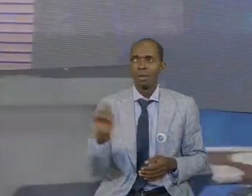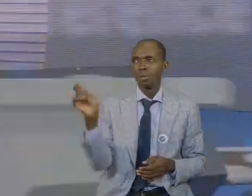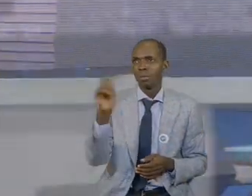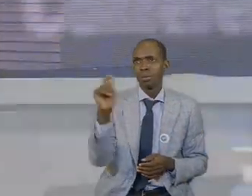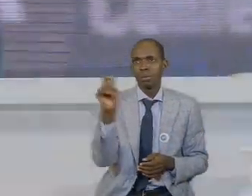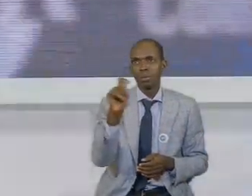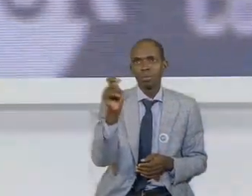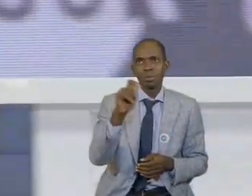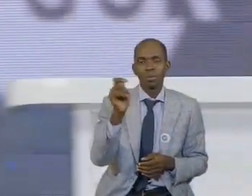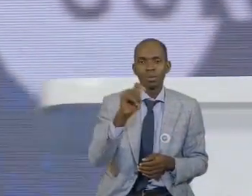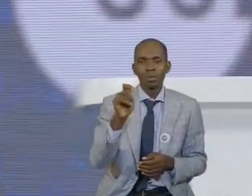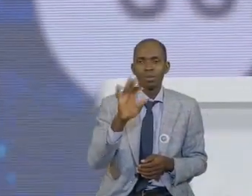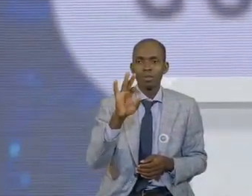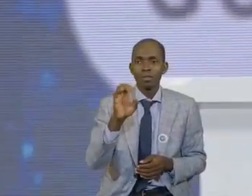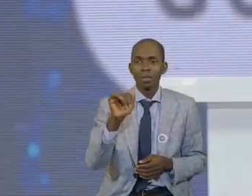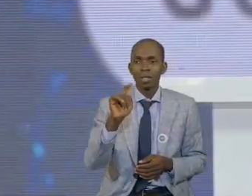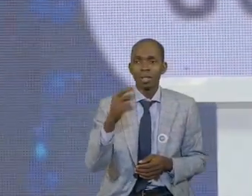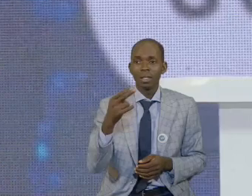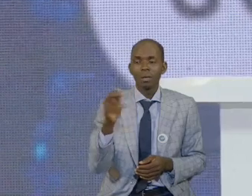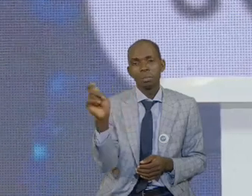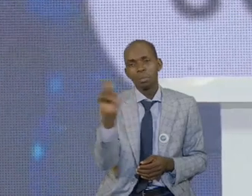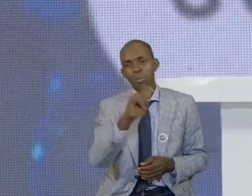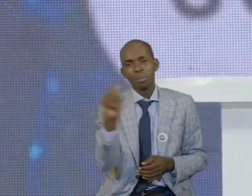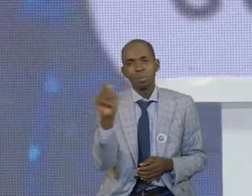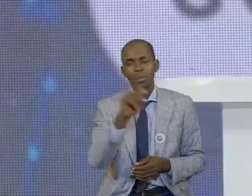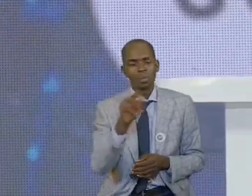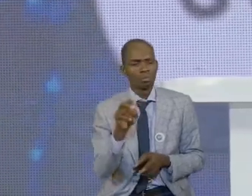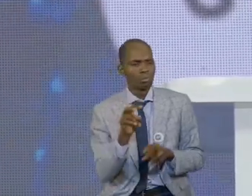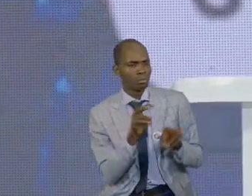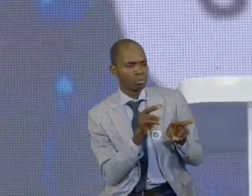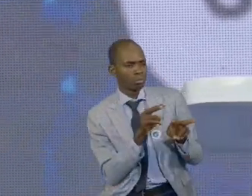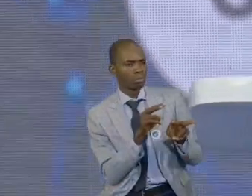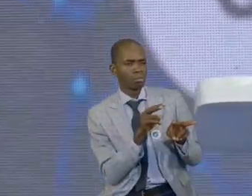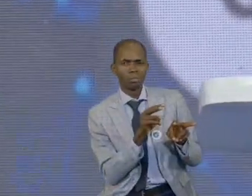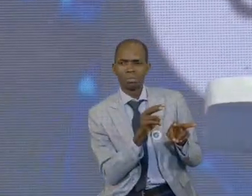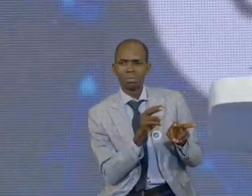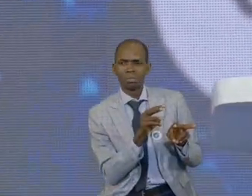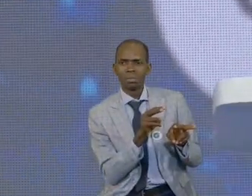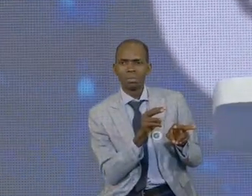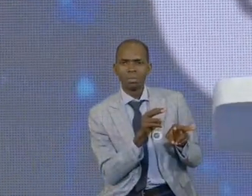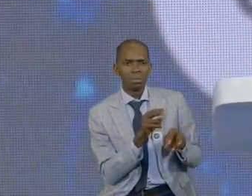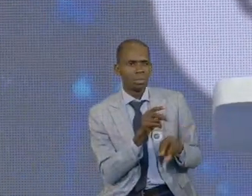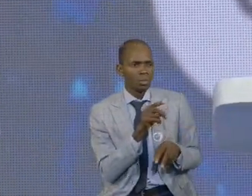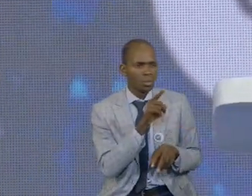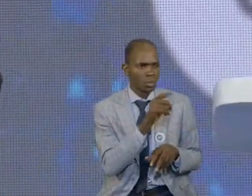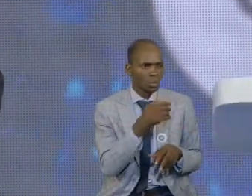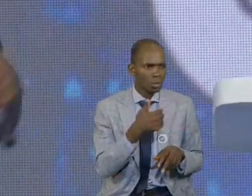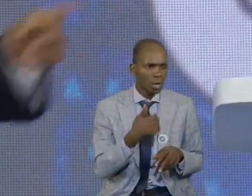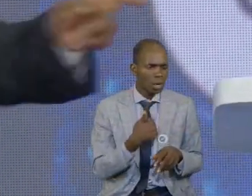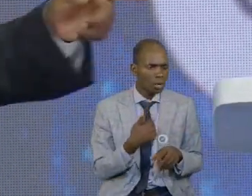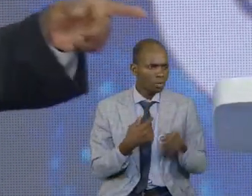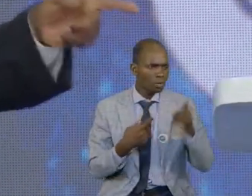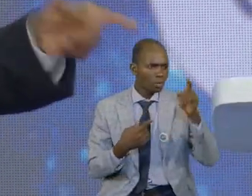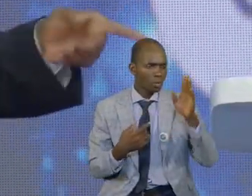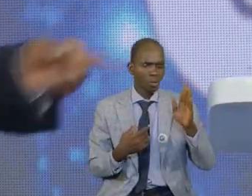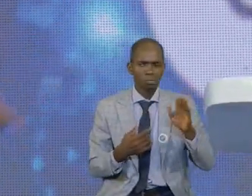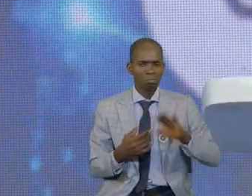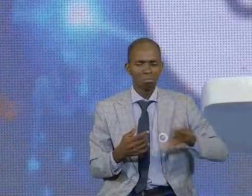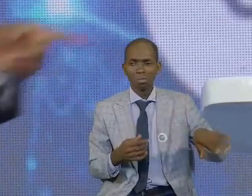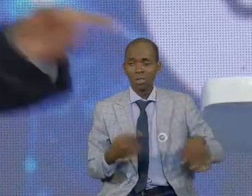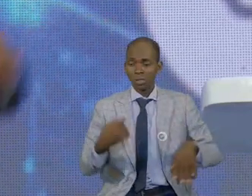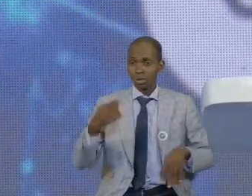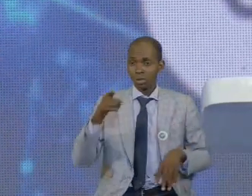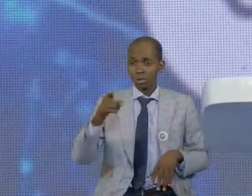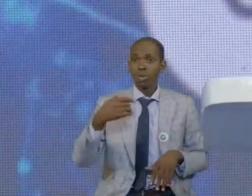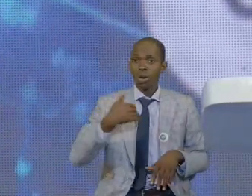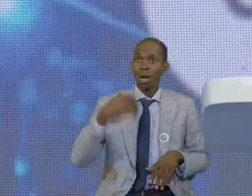feather. You look at them. You have God. You are the one that demolished